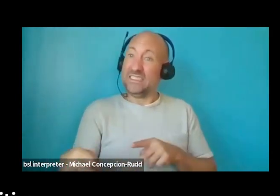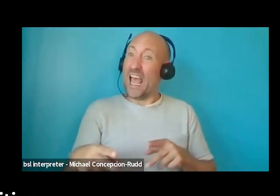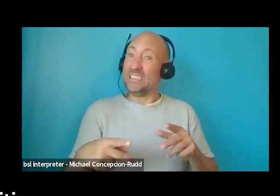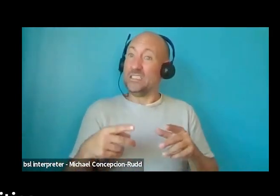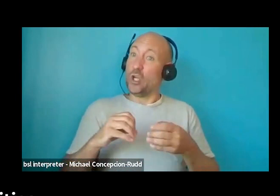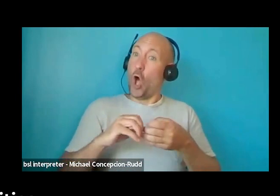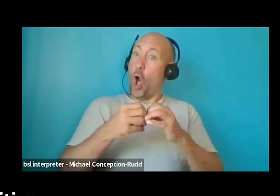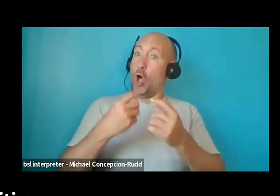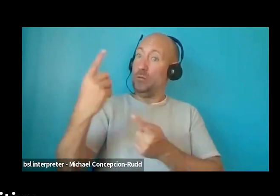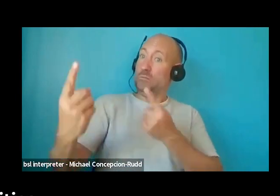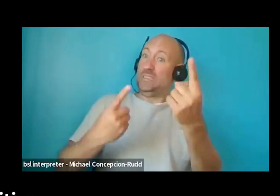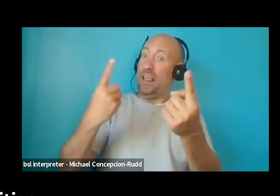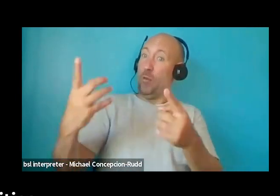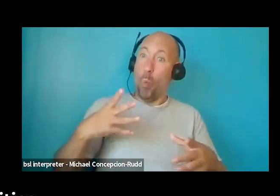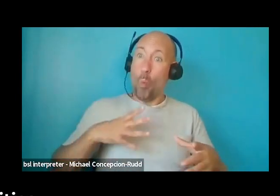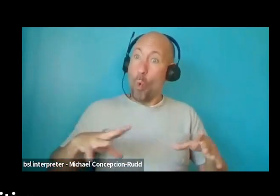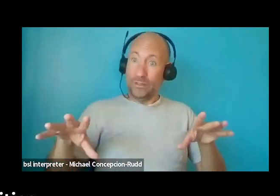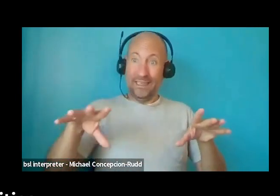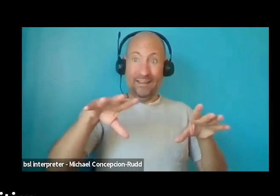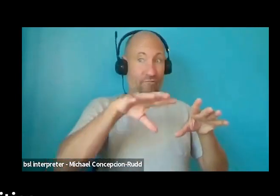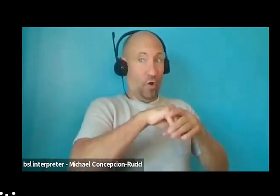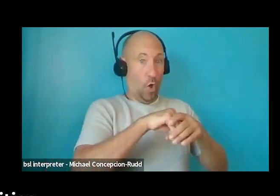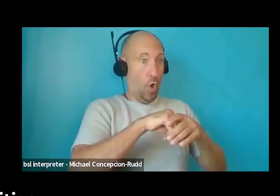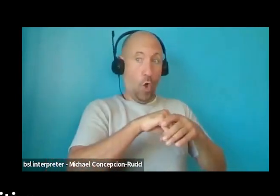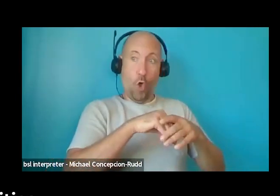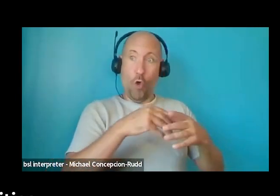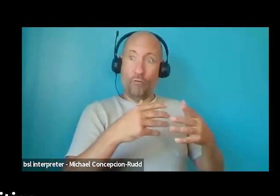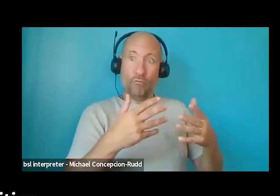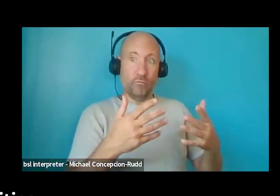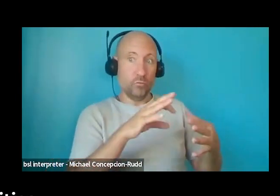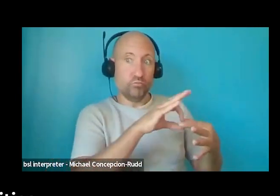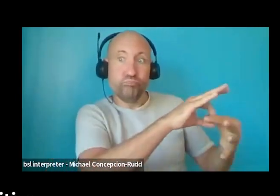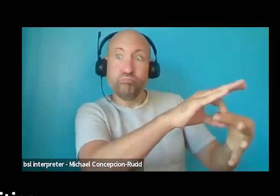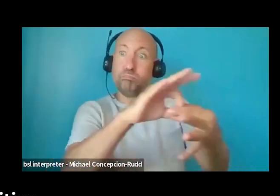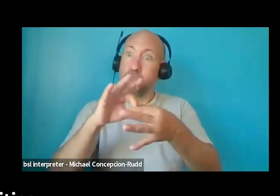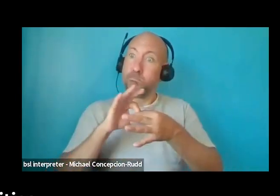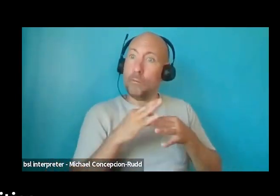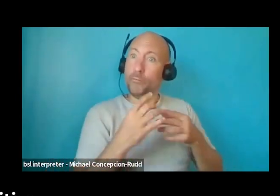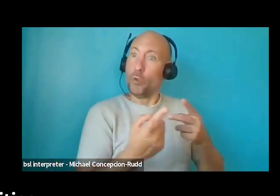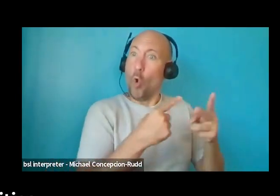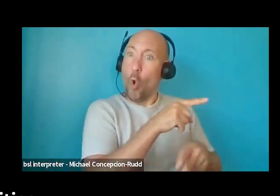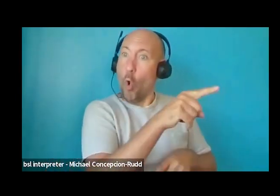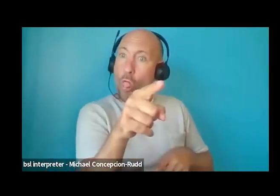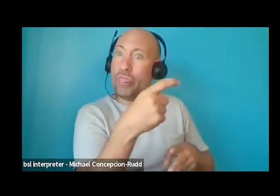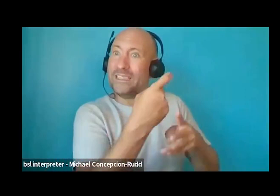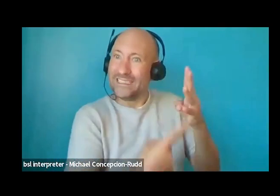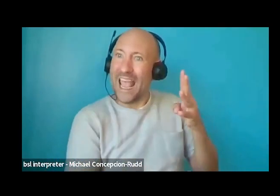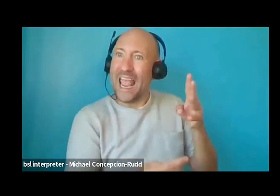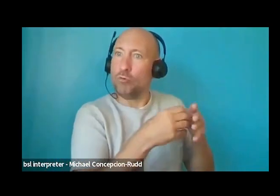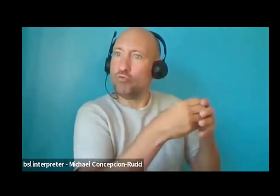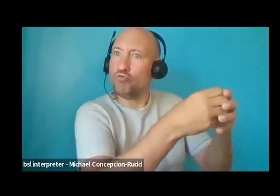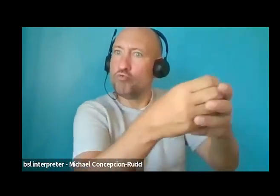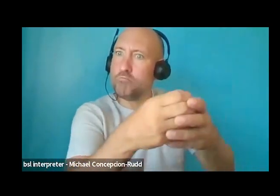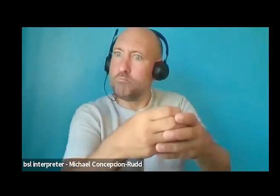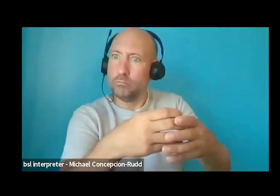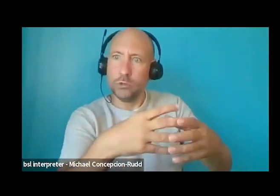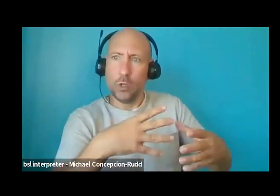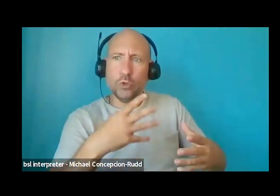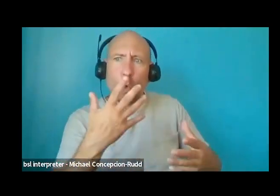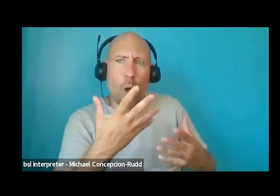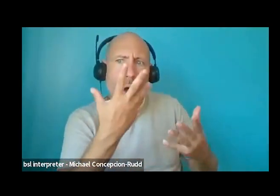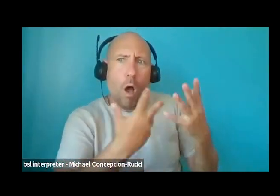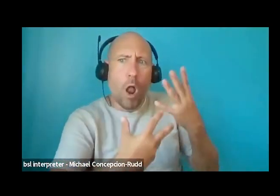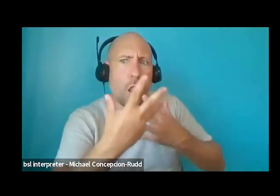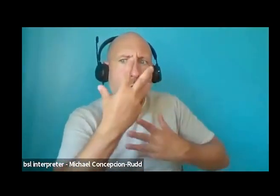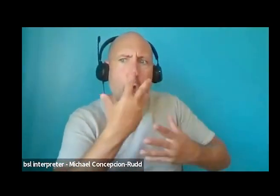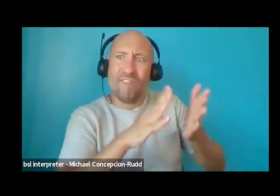time observing or participating in activities of other disabled or inclusive groups to deepen their knowledge and their current ways